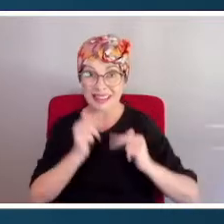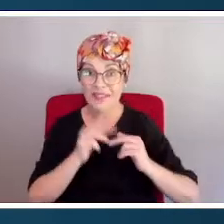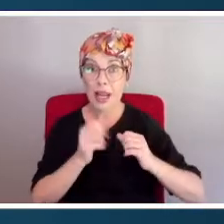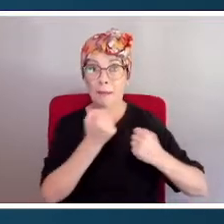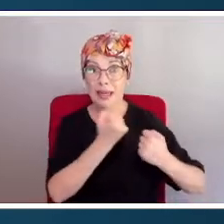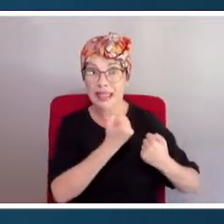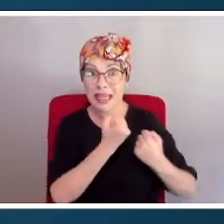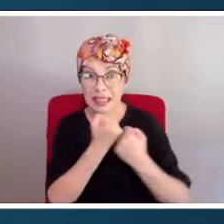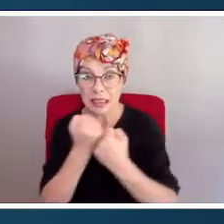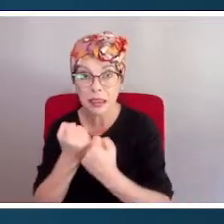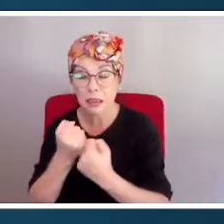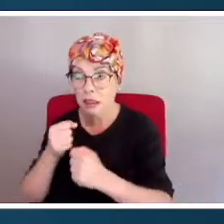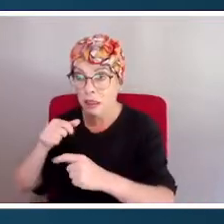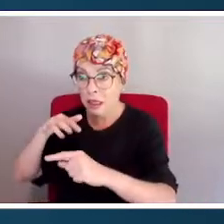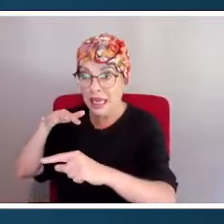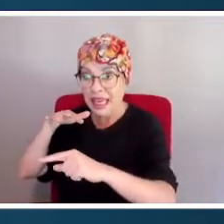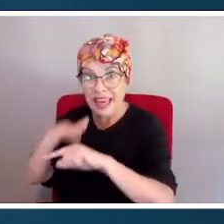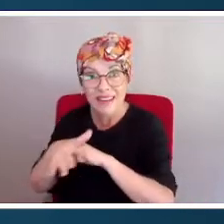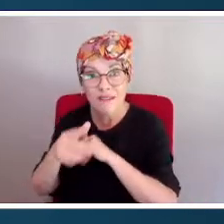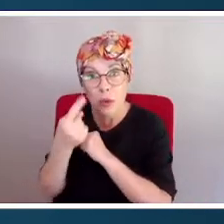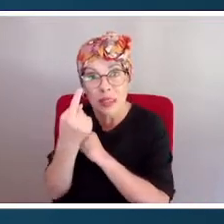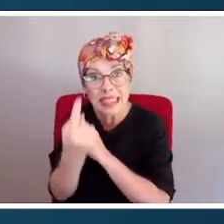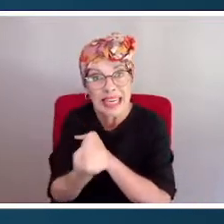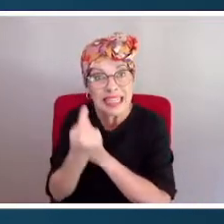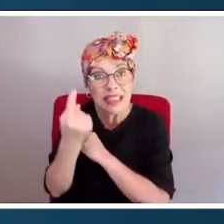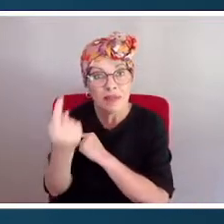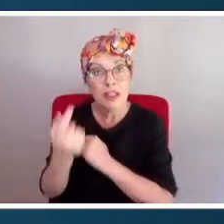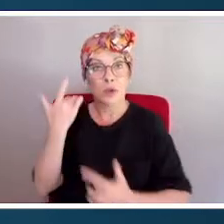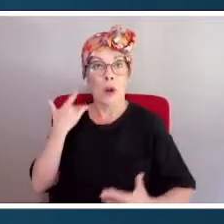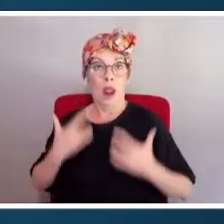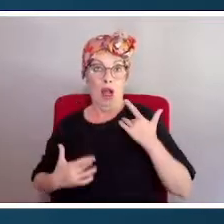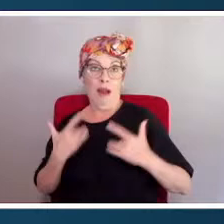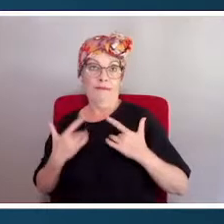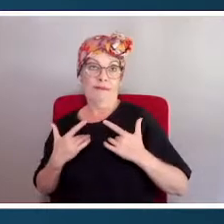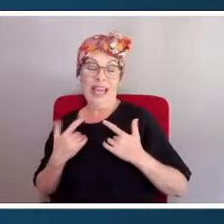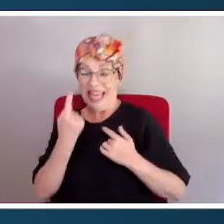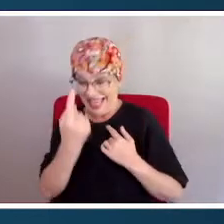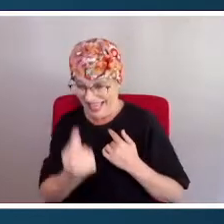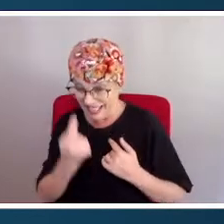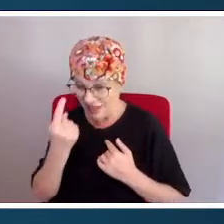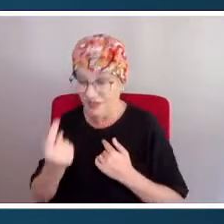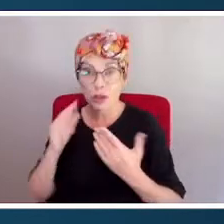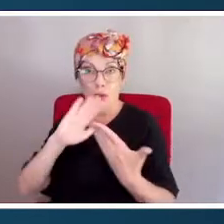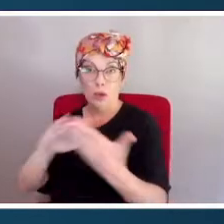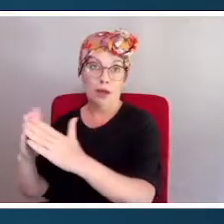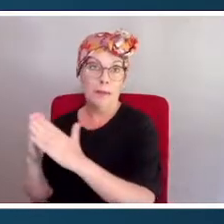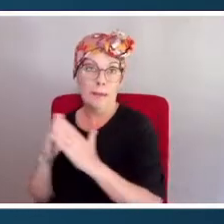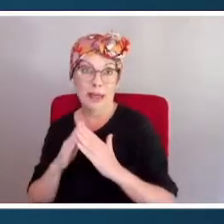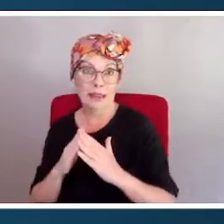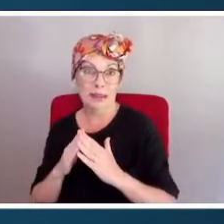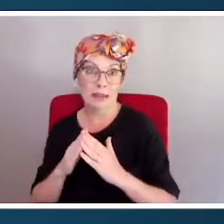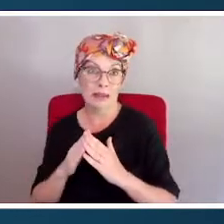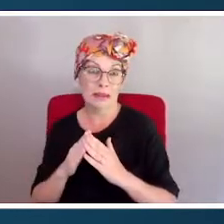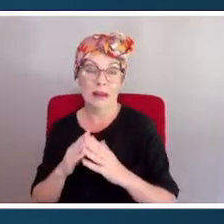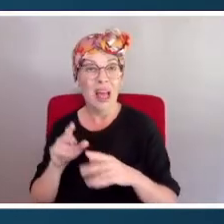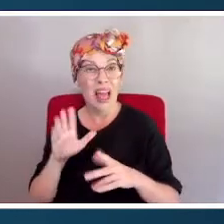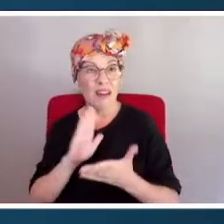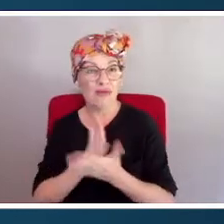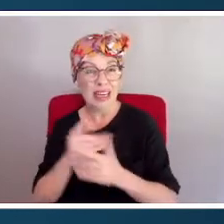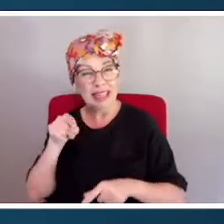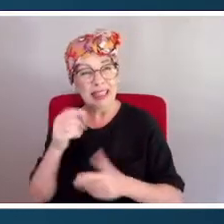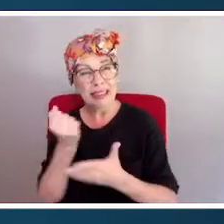peoples and communities. And this is my most important message to you.